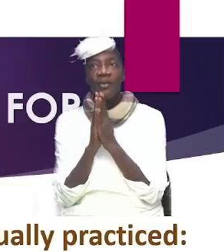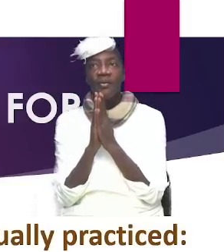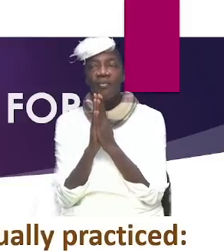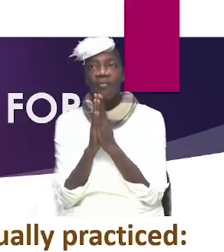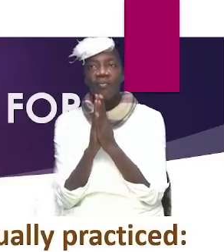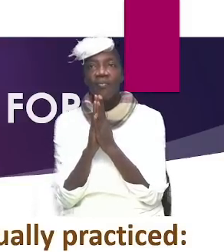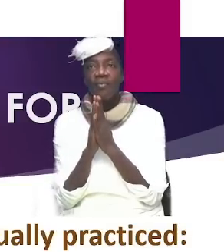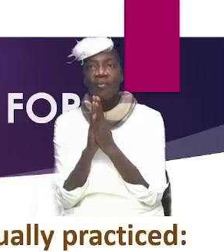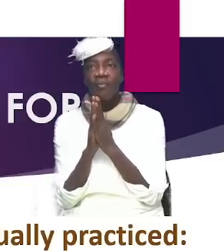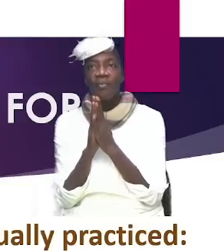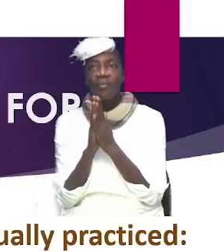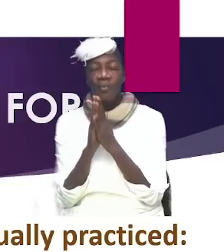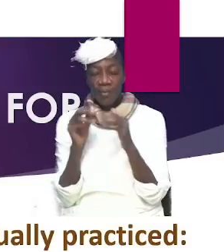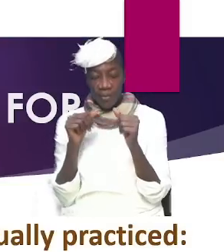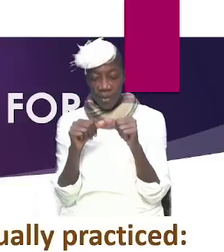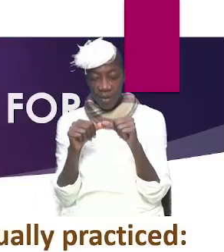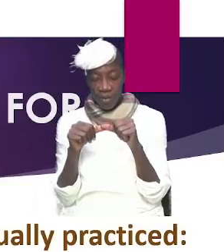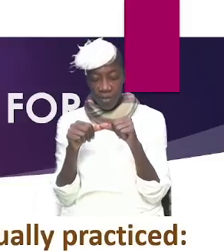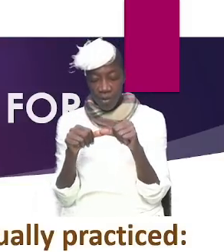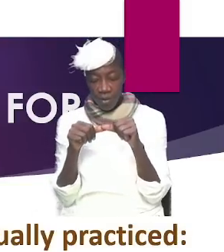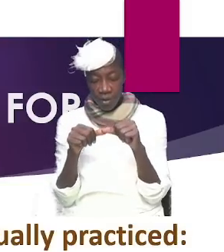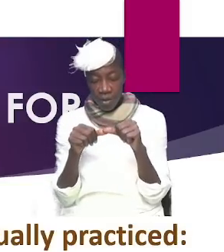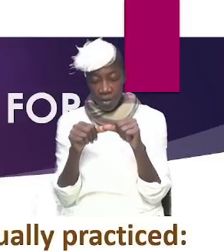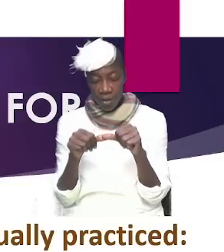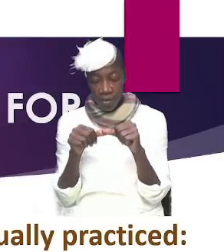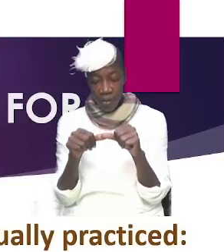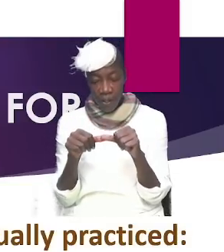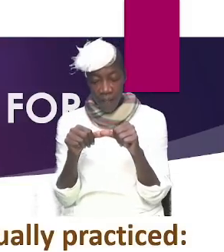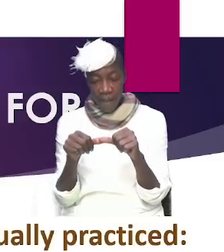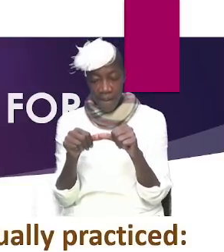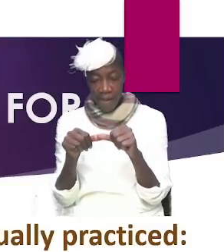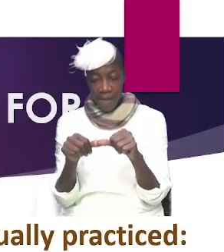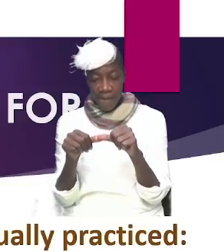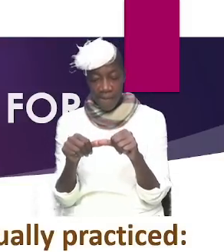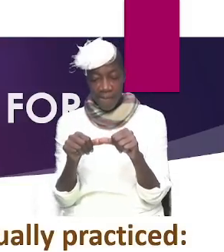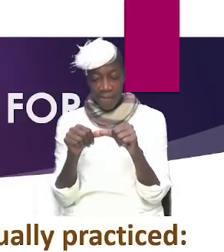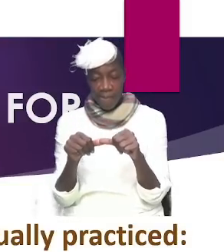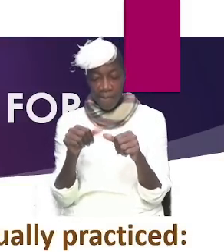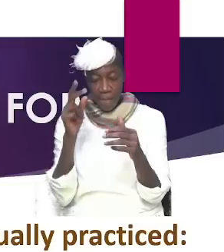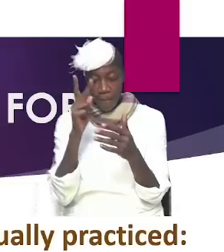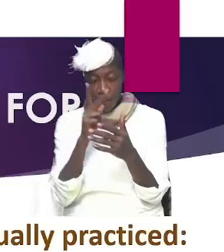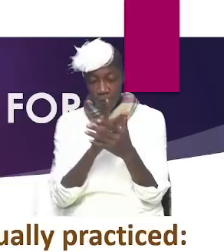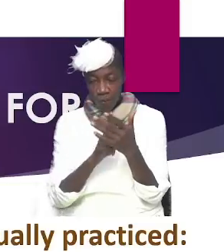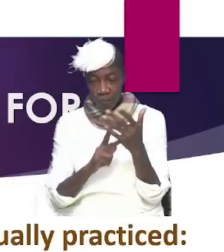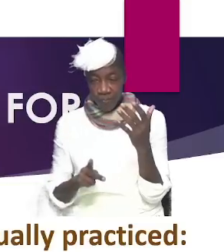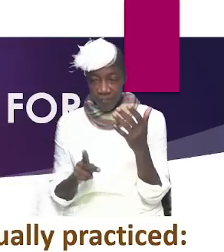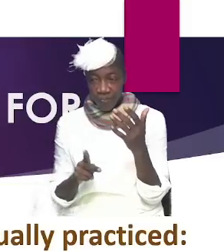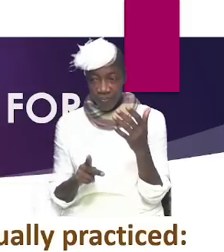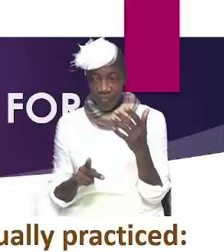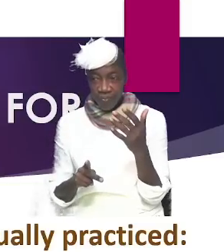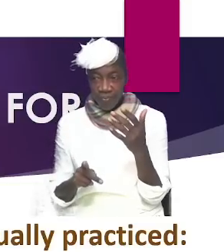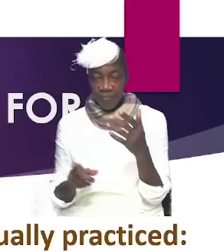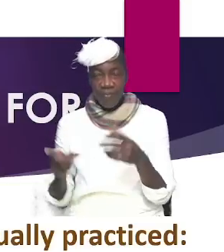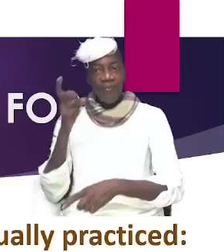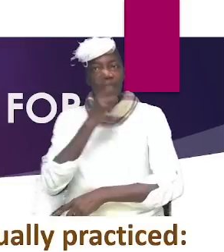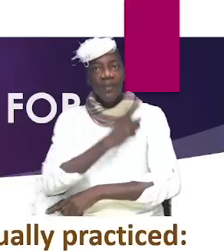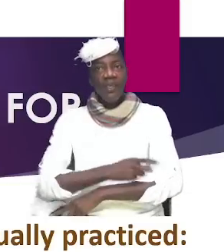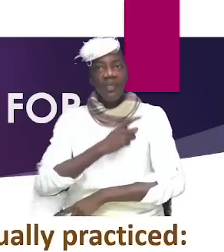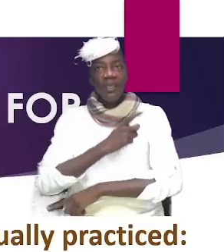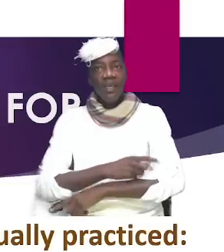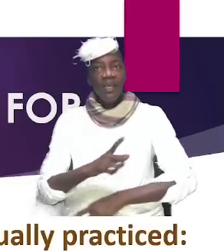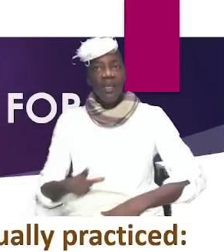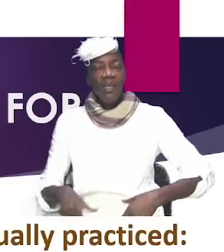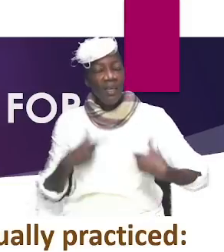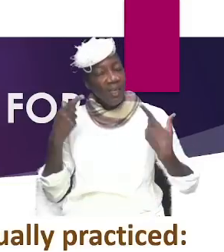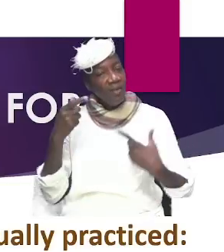it was something consistent. It was something that was a part of their daily living as a Jew.